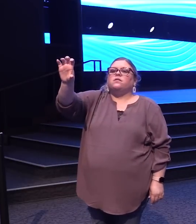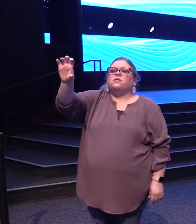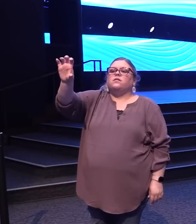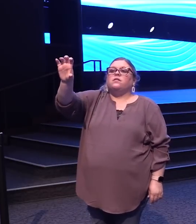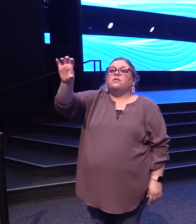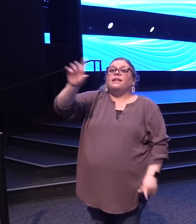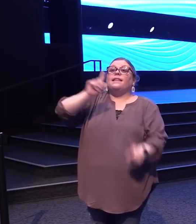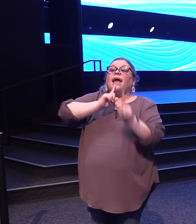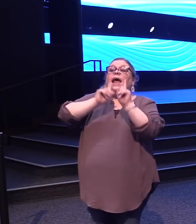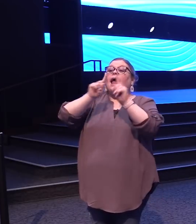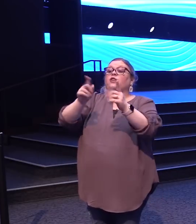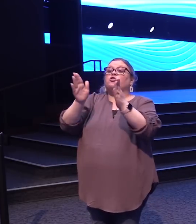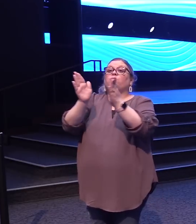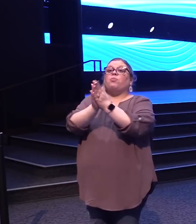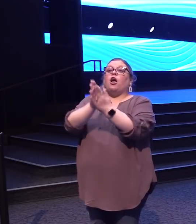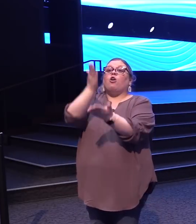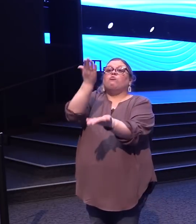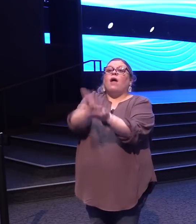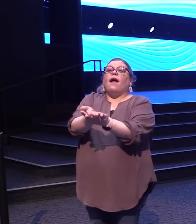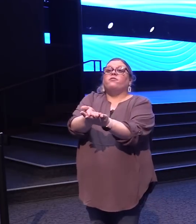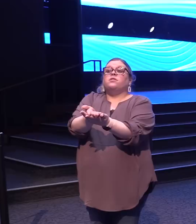and the answer of prayer arrived.